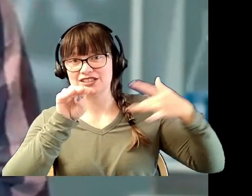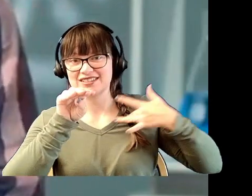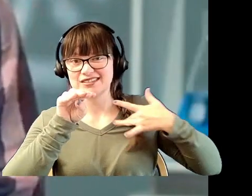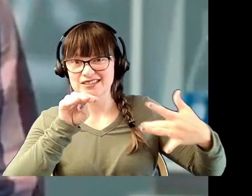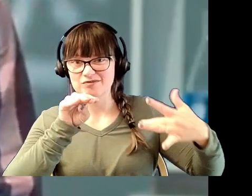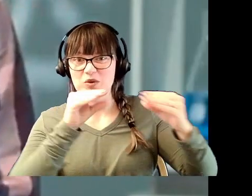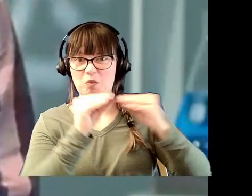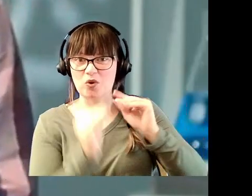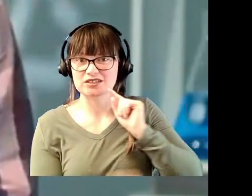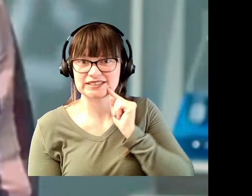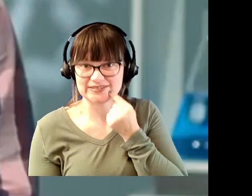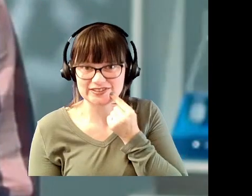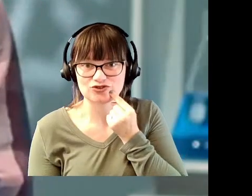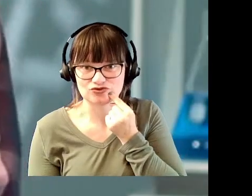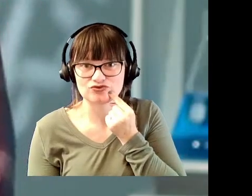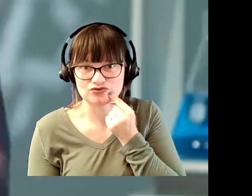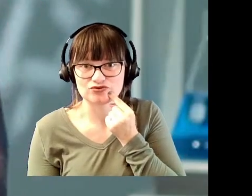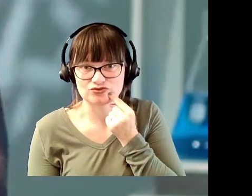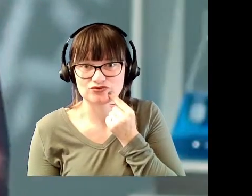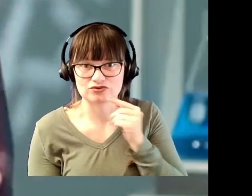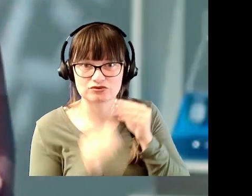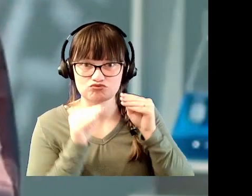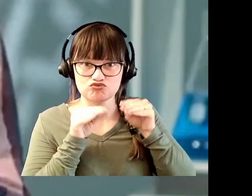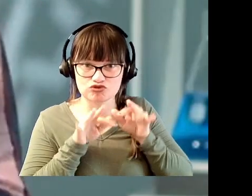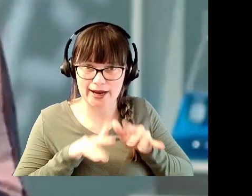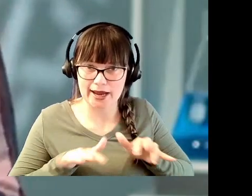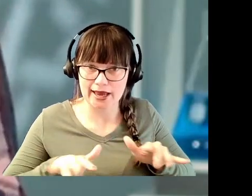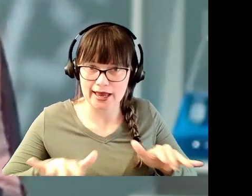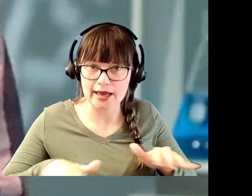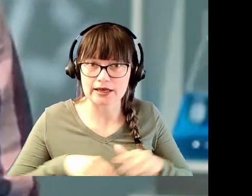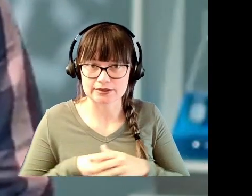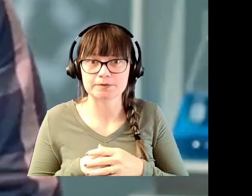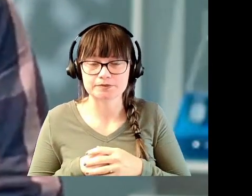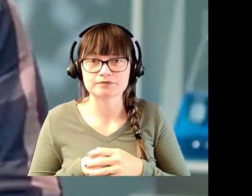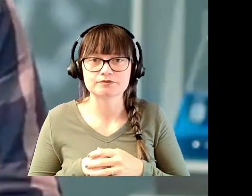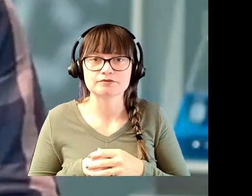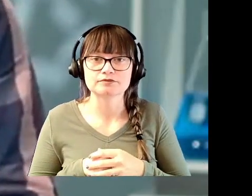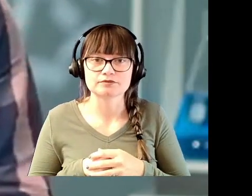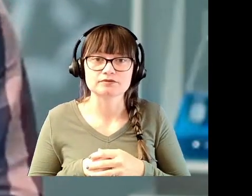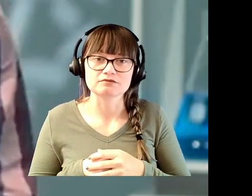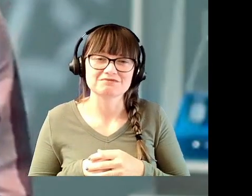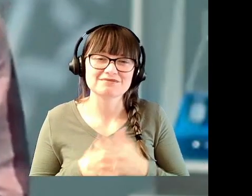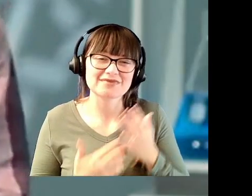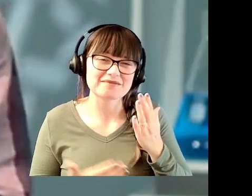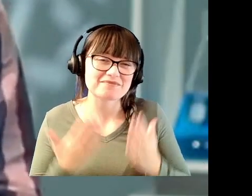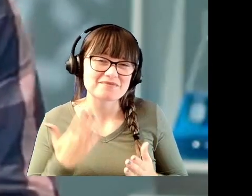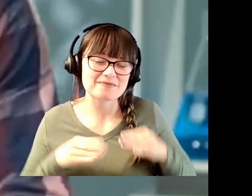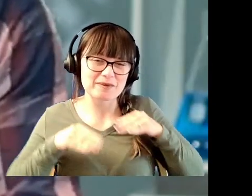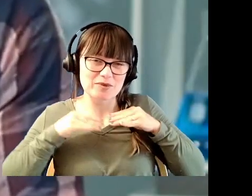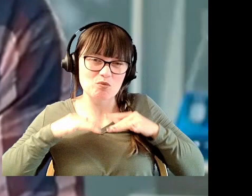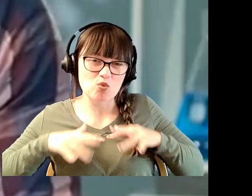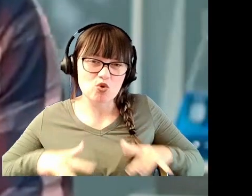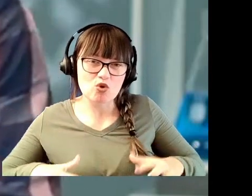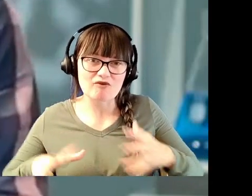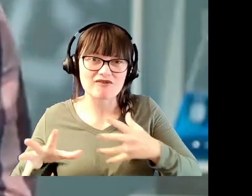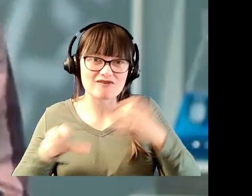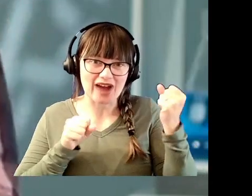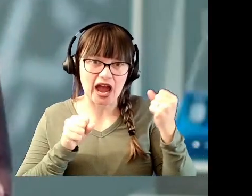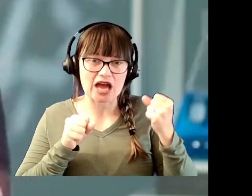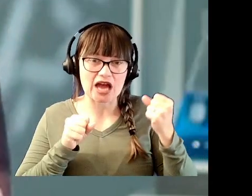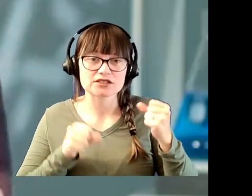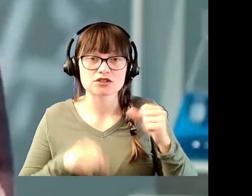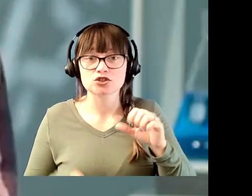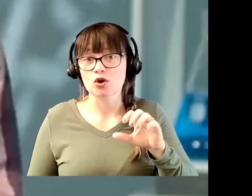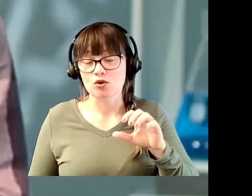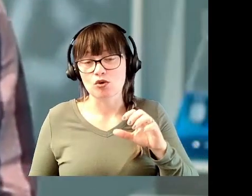more severe the spread is. It's spread more, and it's also probably moving more rapidly. So like a stage 3